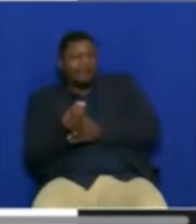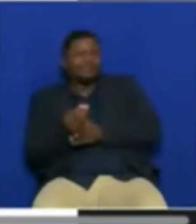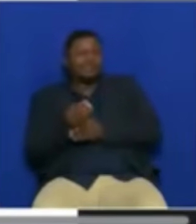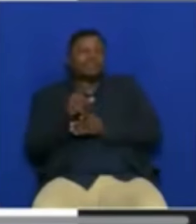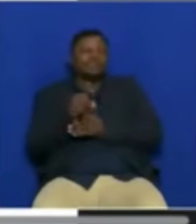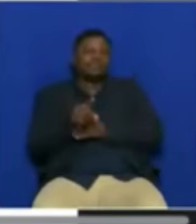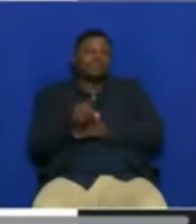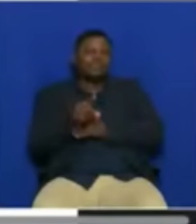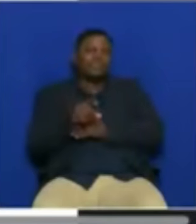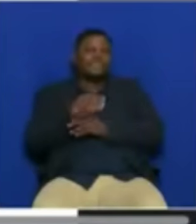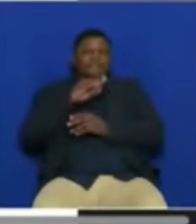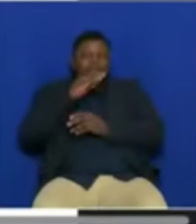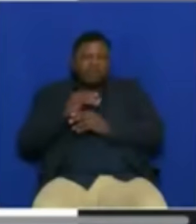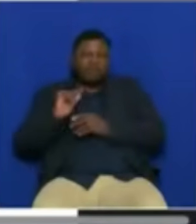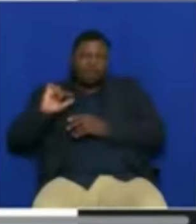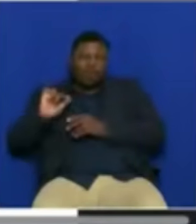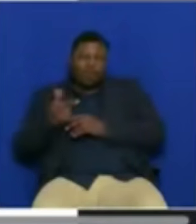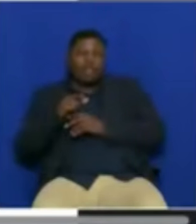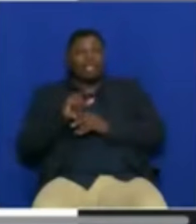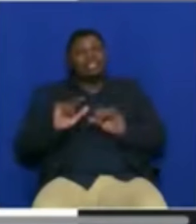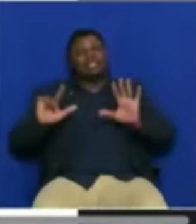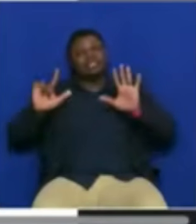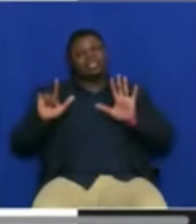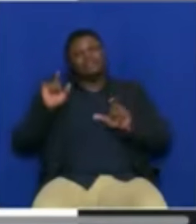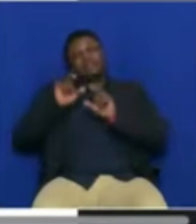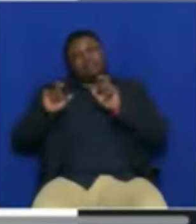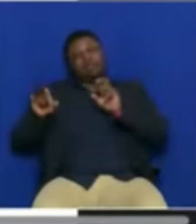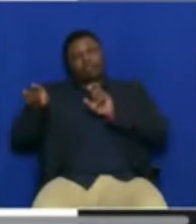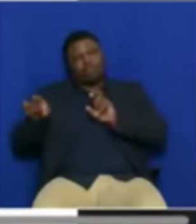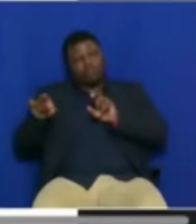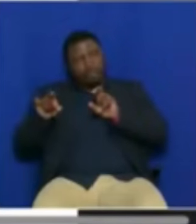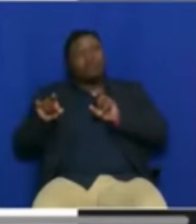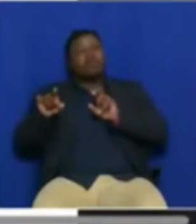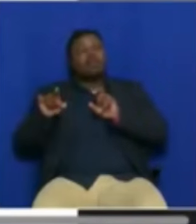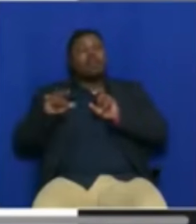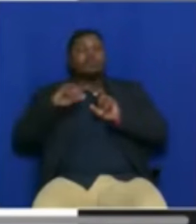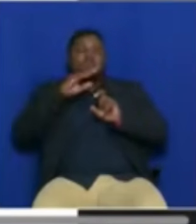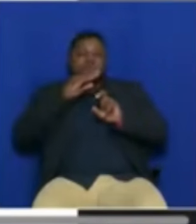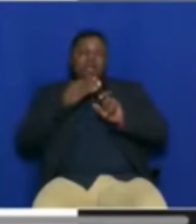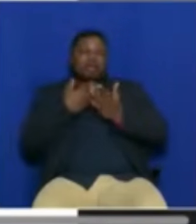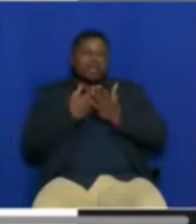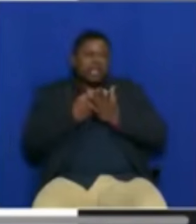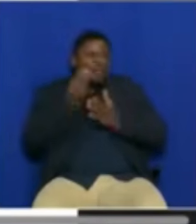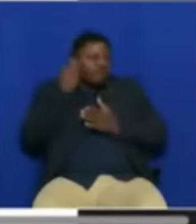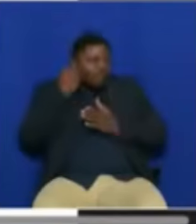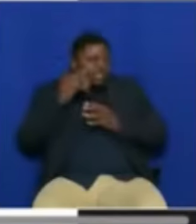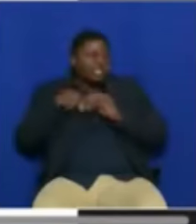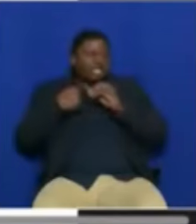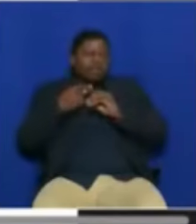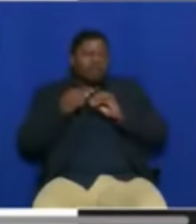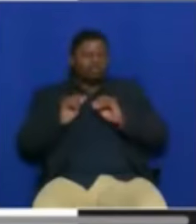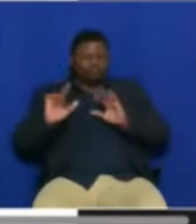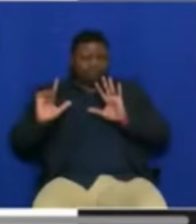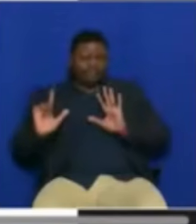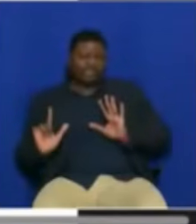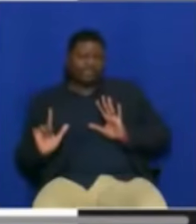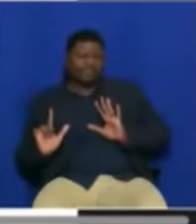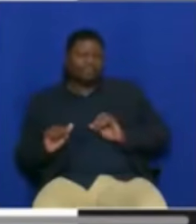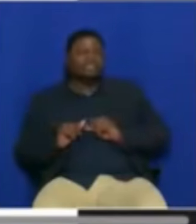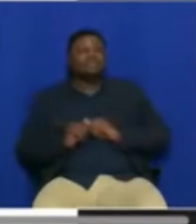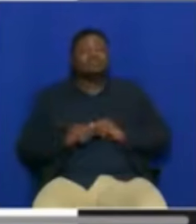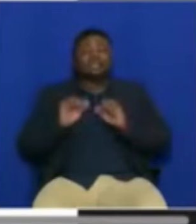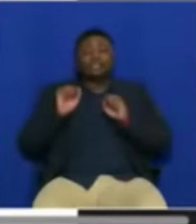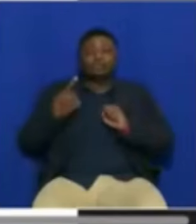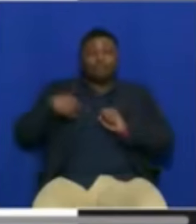Yes. Yes. So we know now that we are investigating the appointment of Mrs. Mukwele, and we know